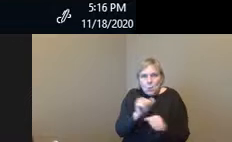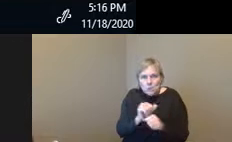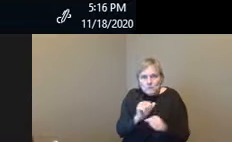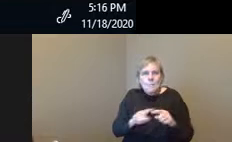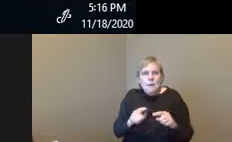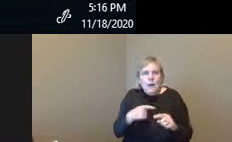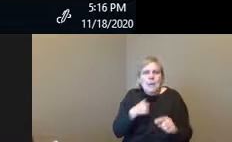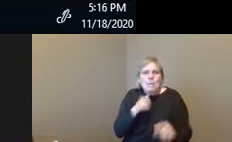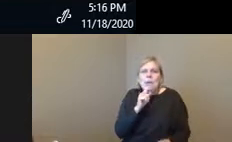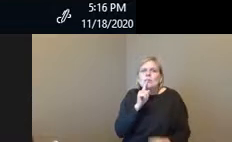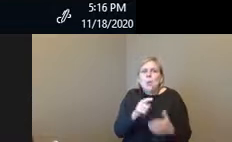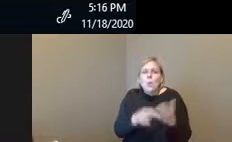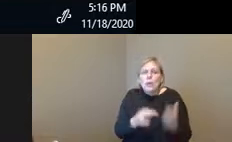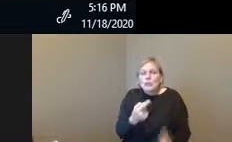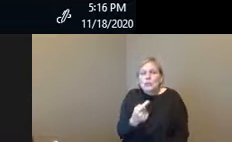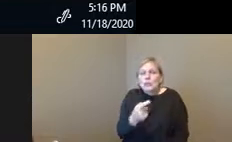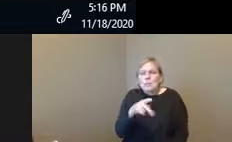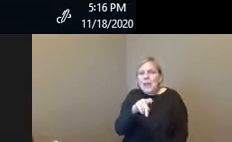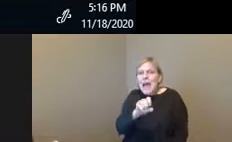so I'm not sure what the GPS